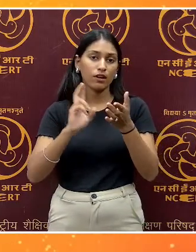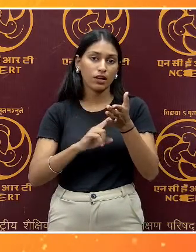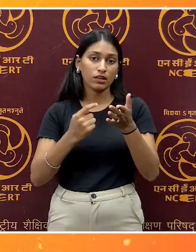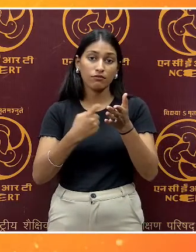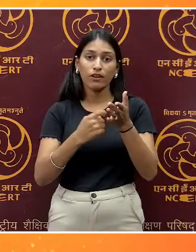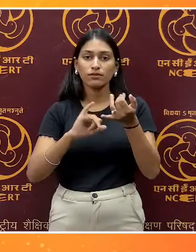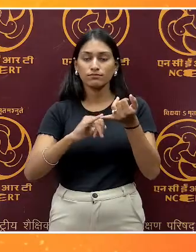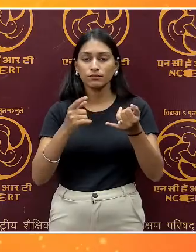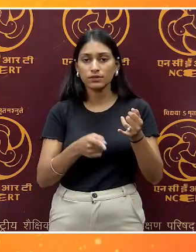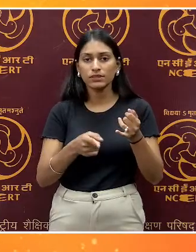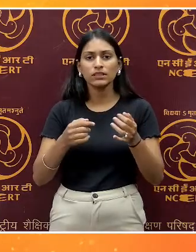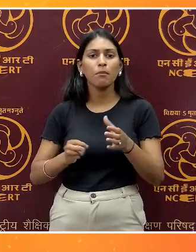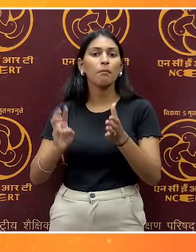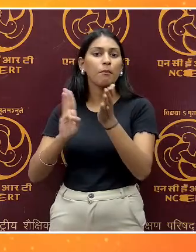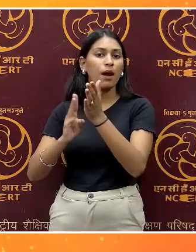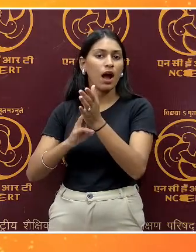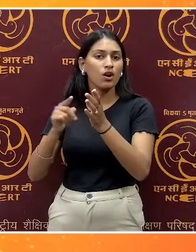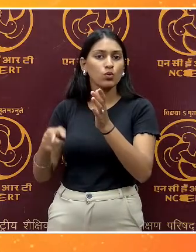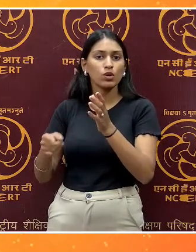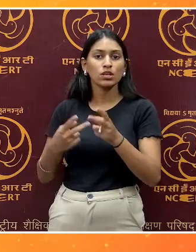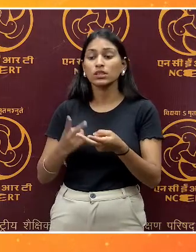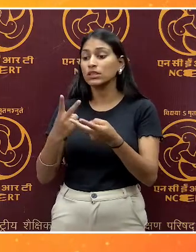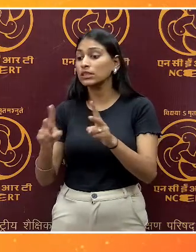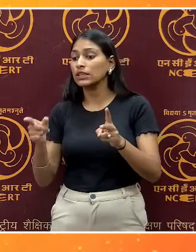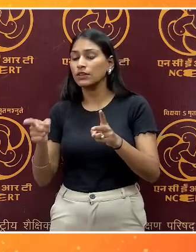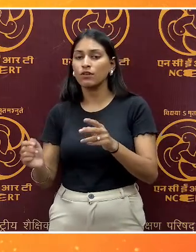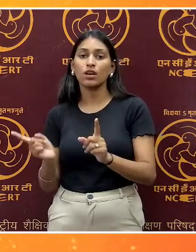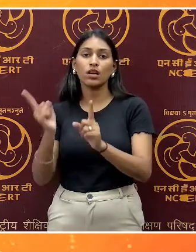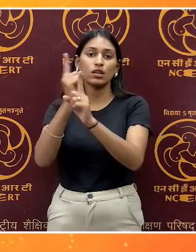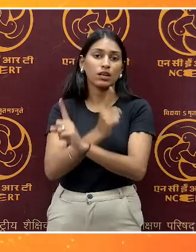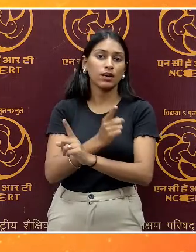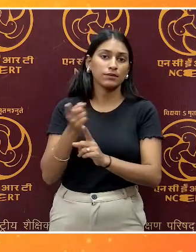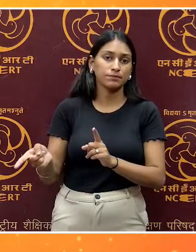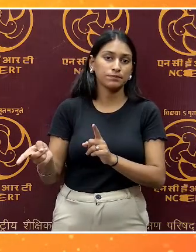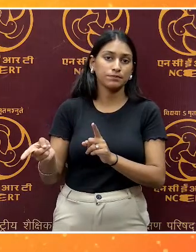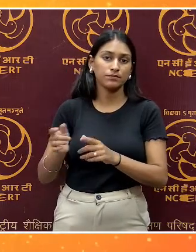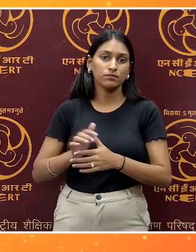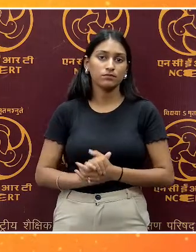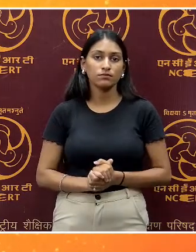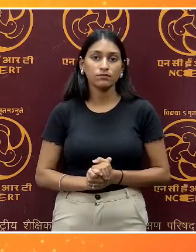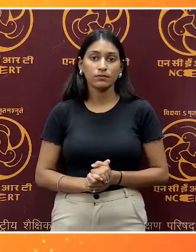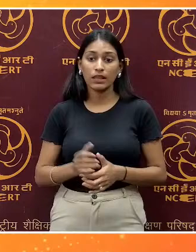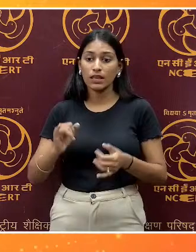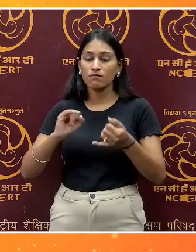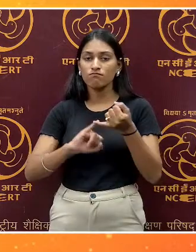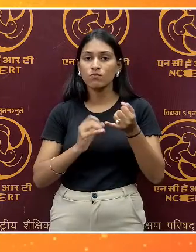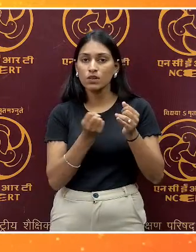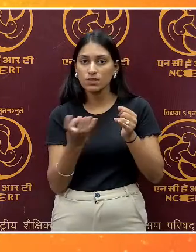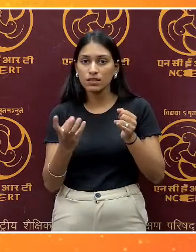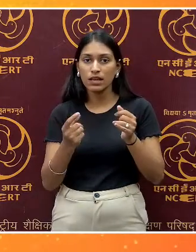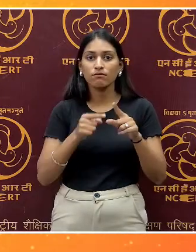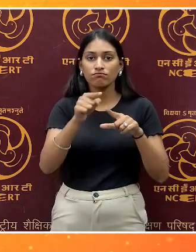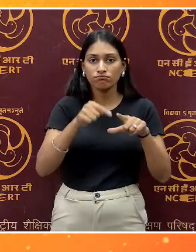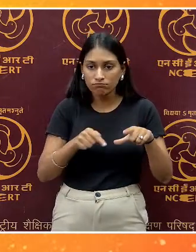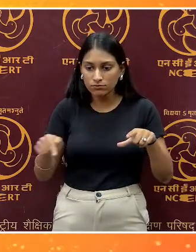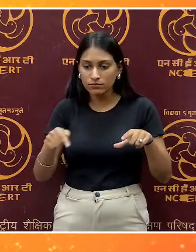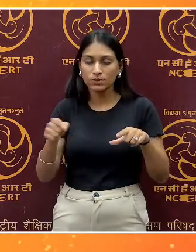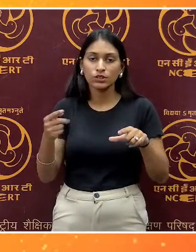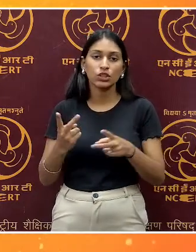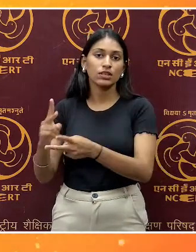be subtracted because of the direction. Right. So, vector addition and scalar addition, they are different.